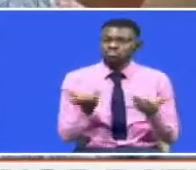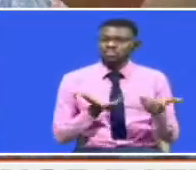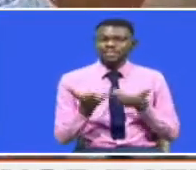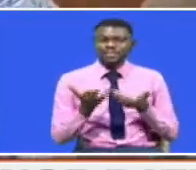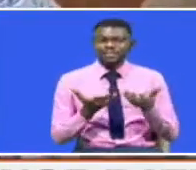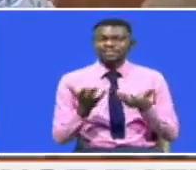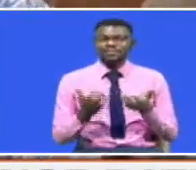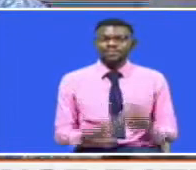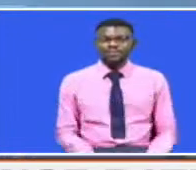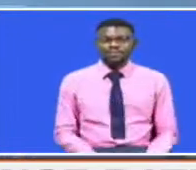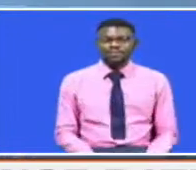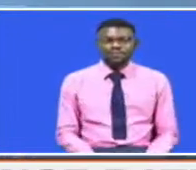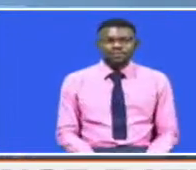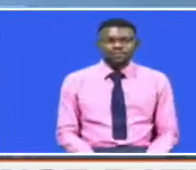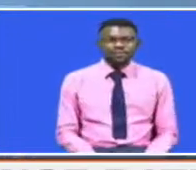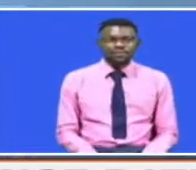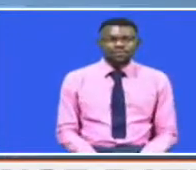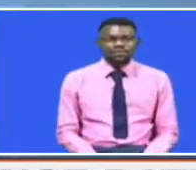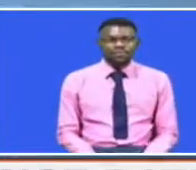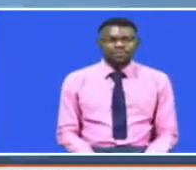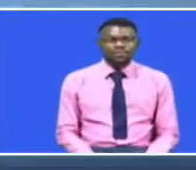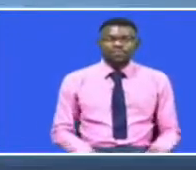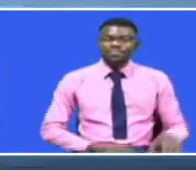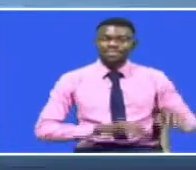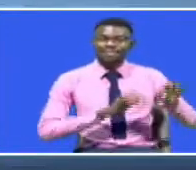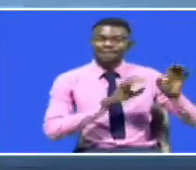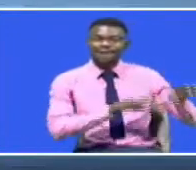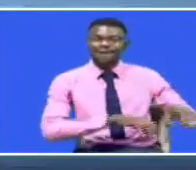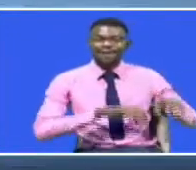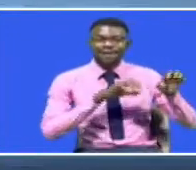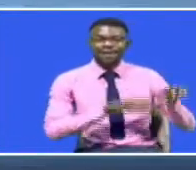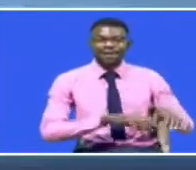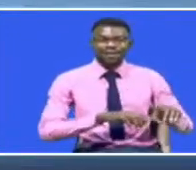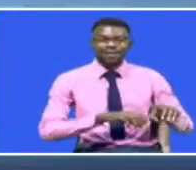strategy. Let's move to agriculture now. Smallholder farmers under